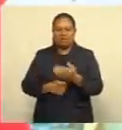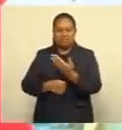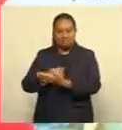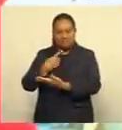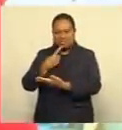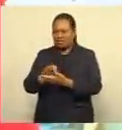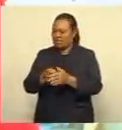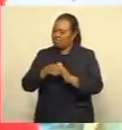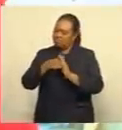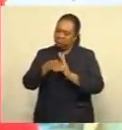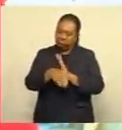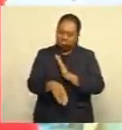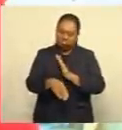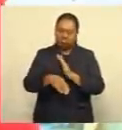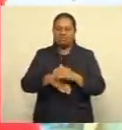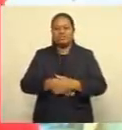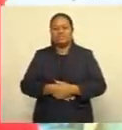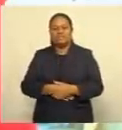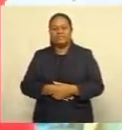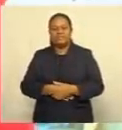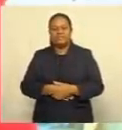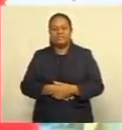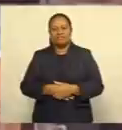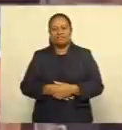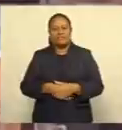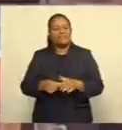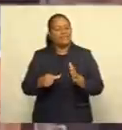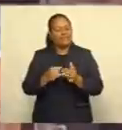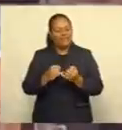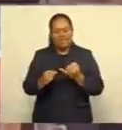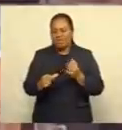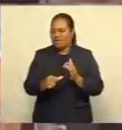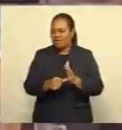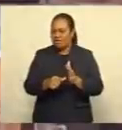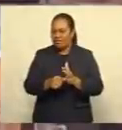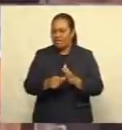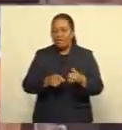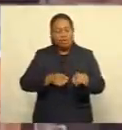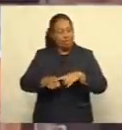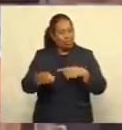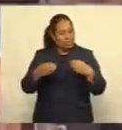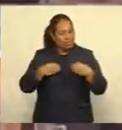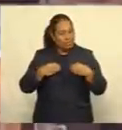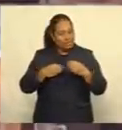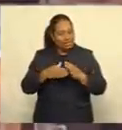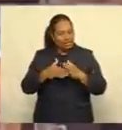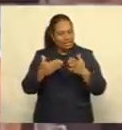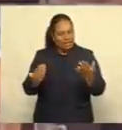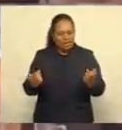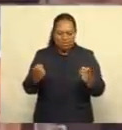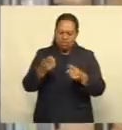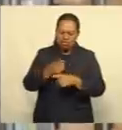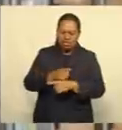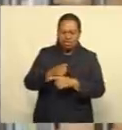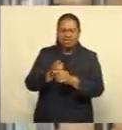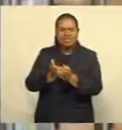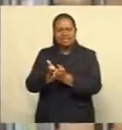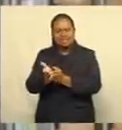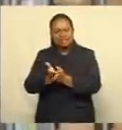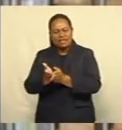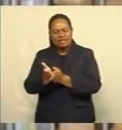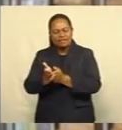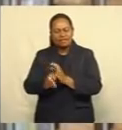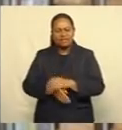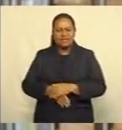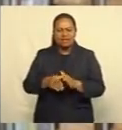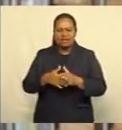down and it's very hard. Most businesses in Nosori have diversified their services, but even this is